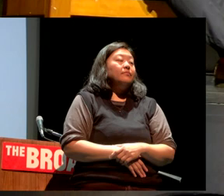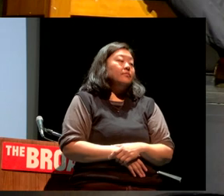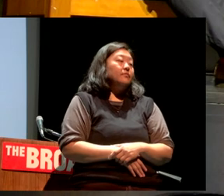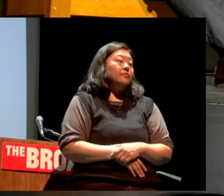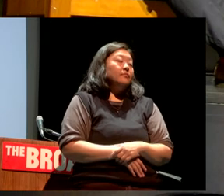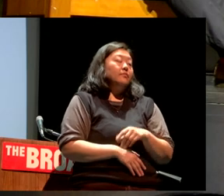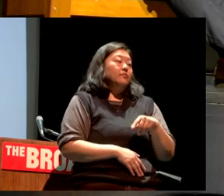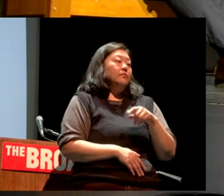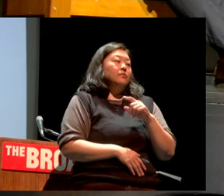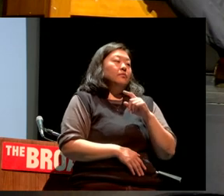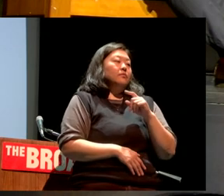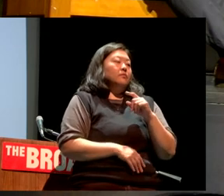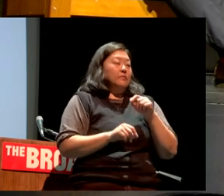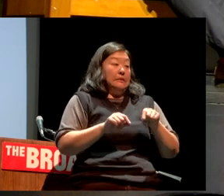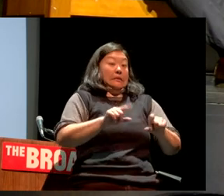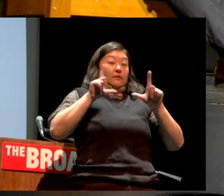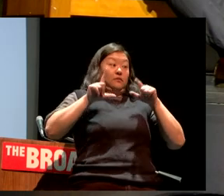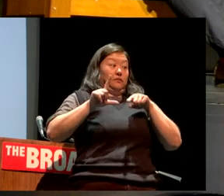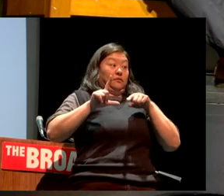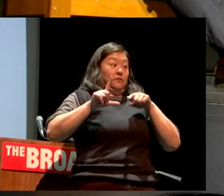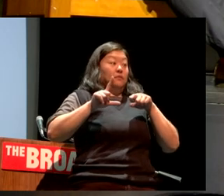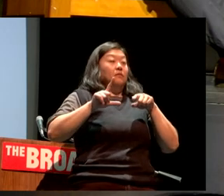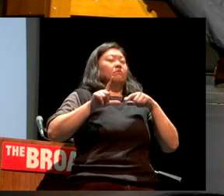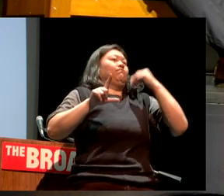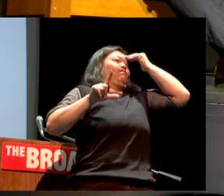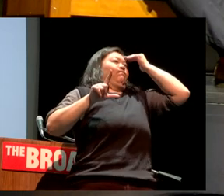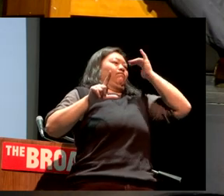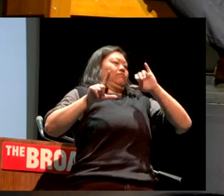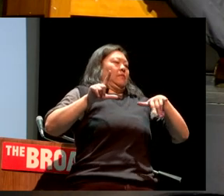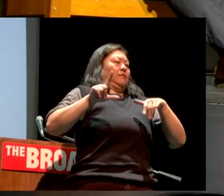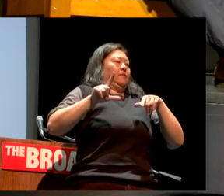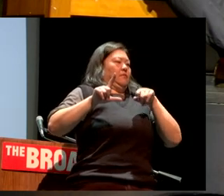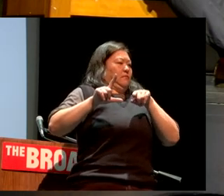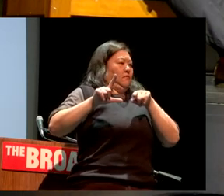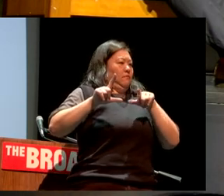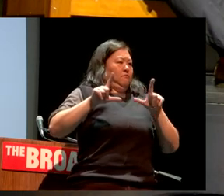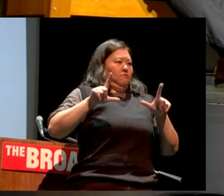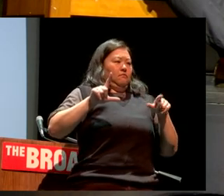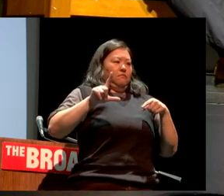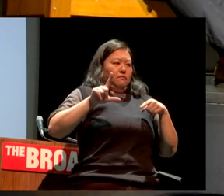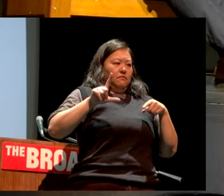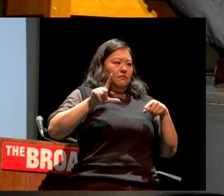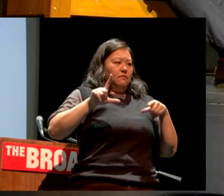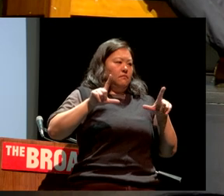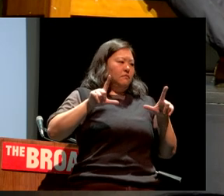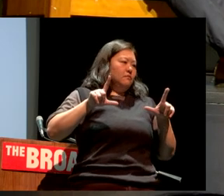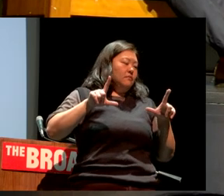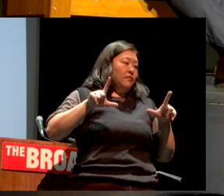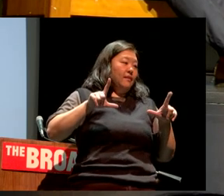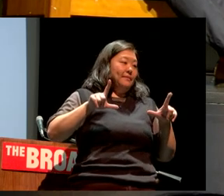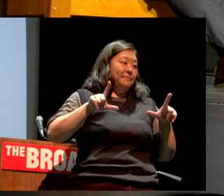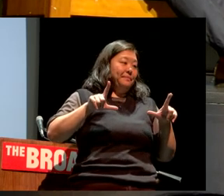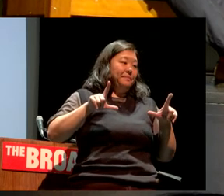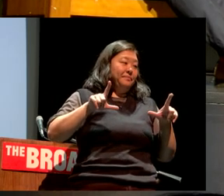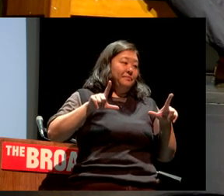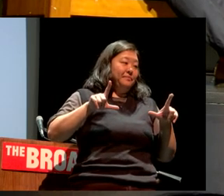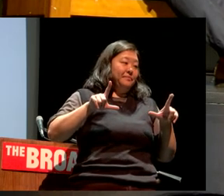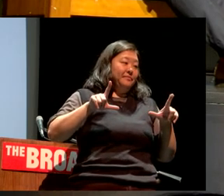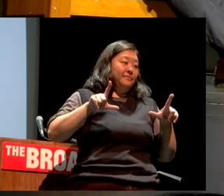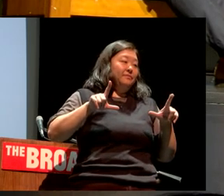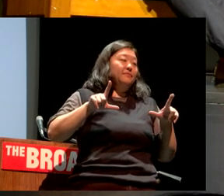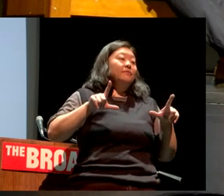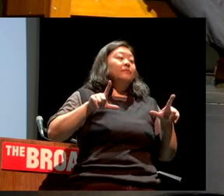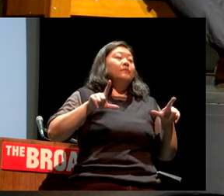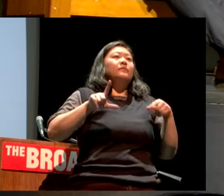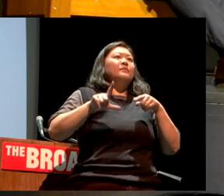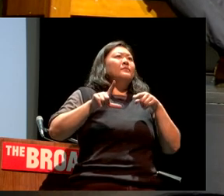that no one thought about, right? That might be a door that has, you know, just one small exit or has a many path that many people can take behind you. So I